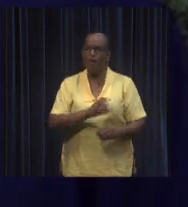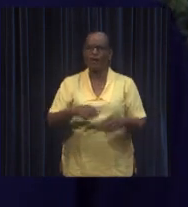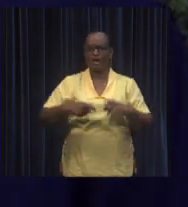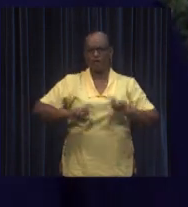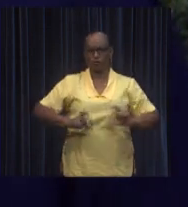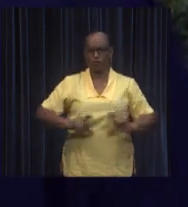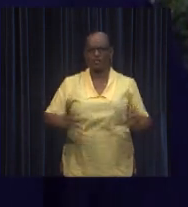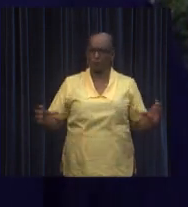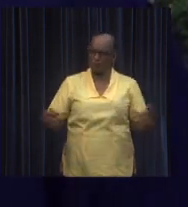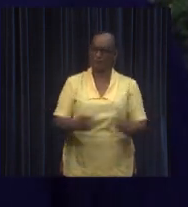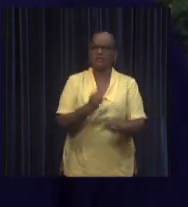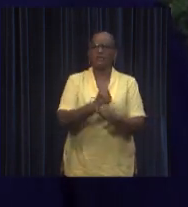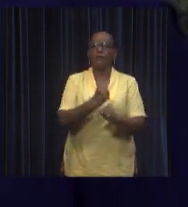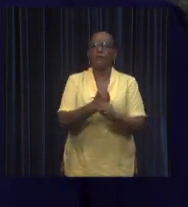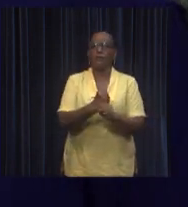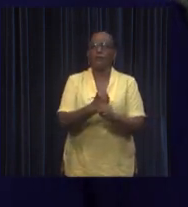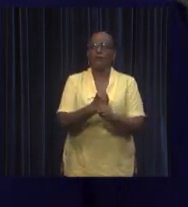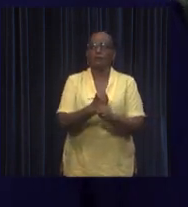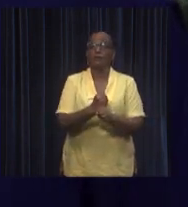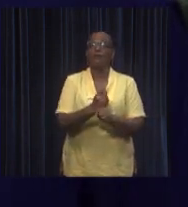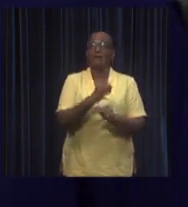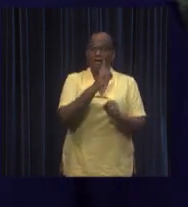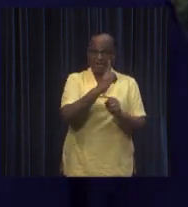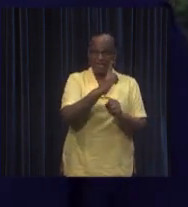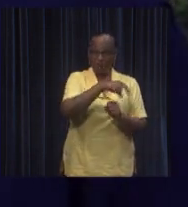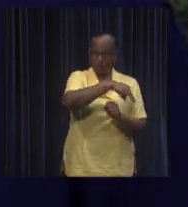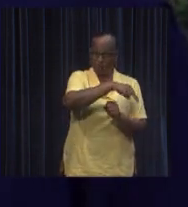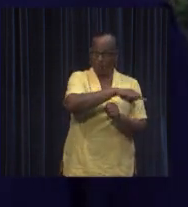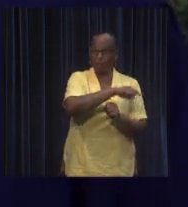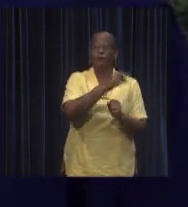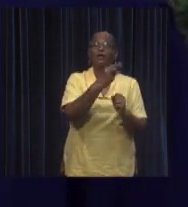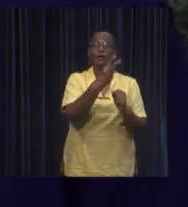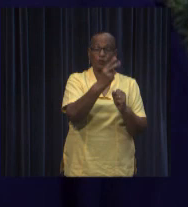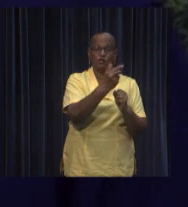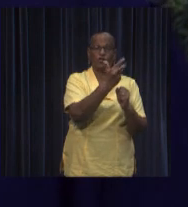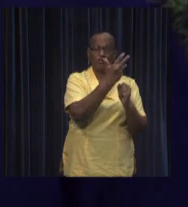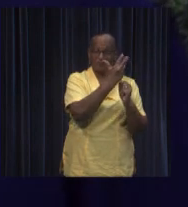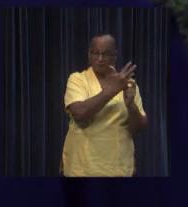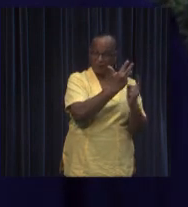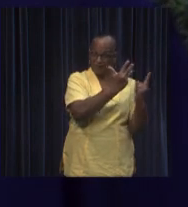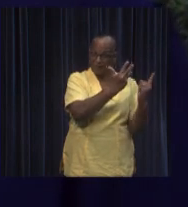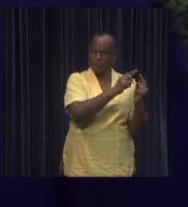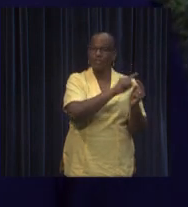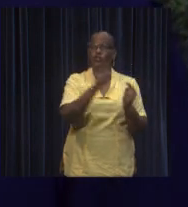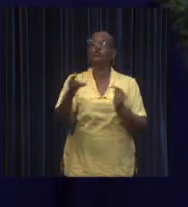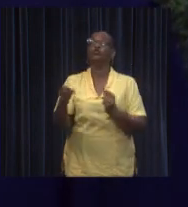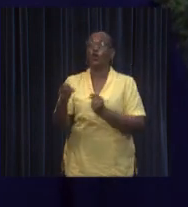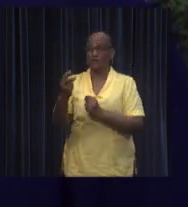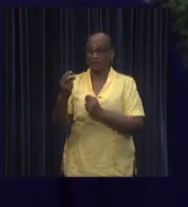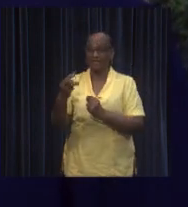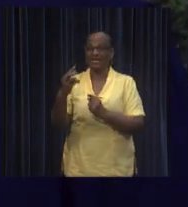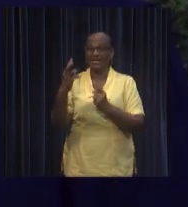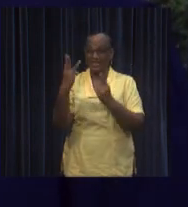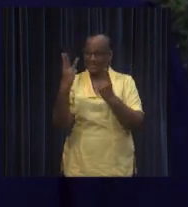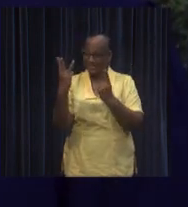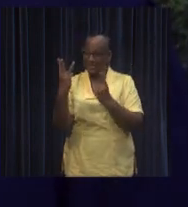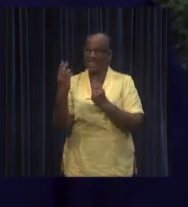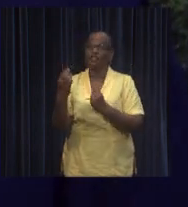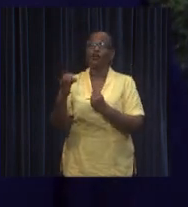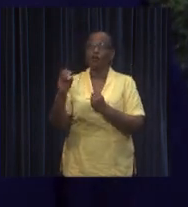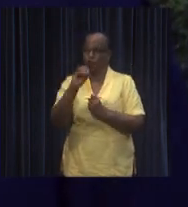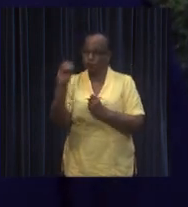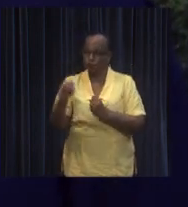to logging, intensive work can also be done in tourism. The project runs from November